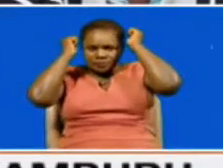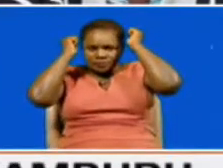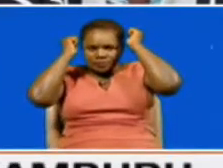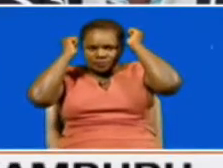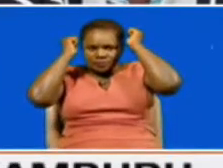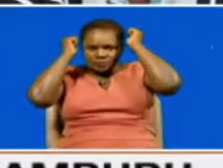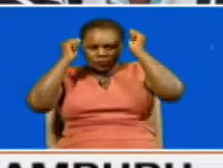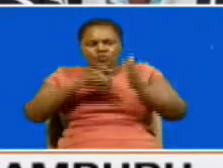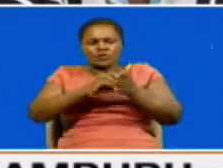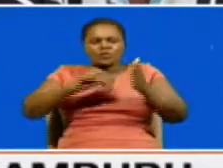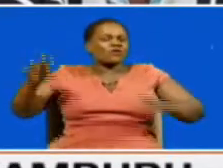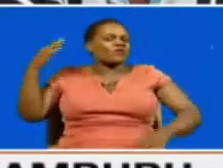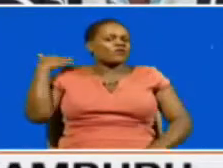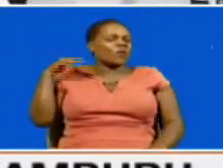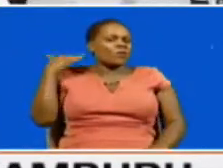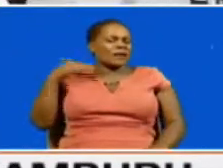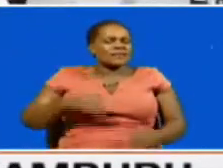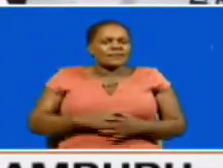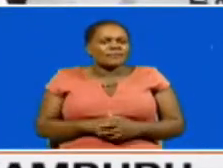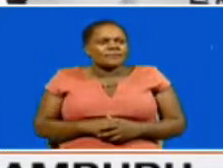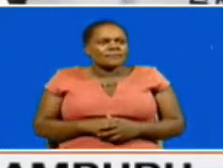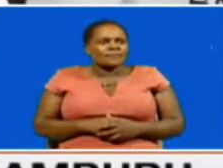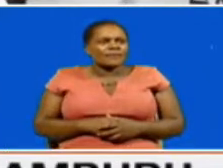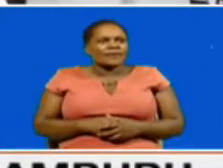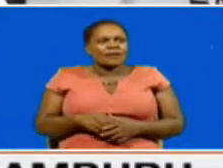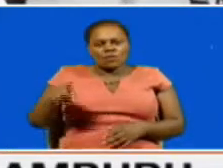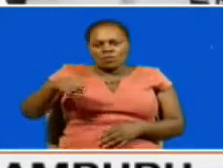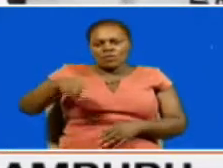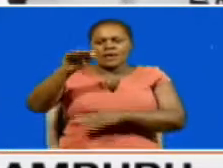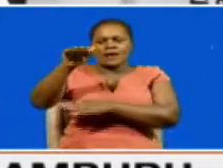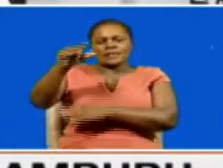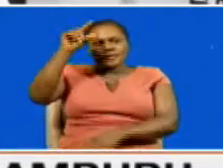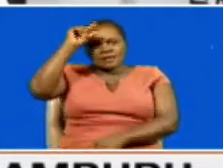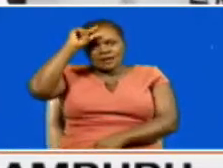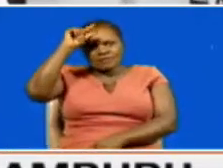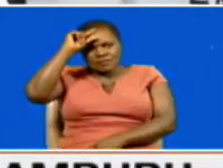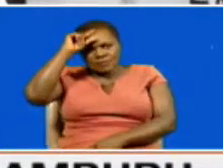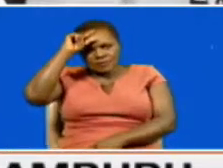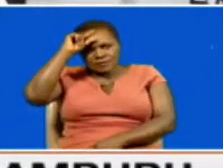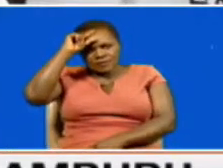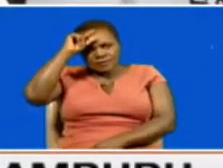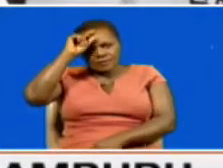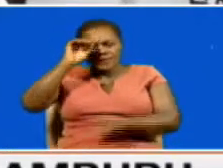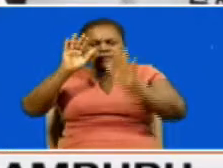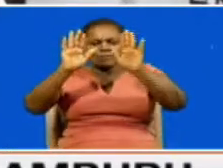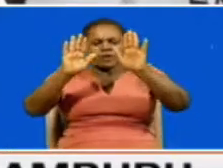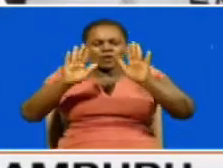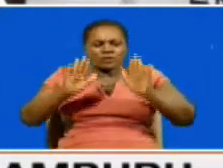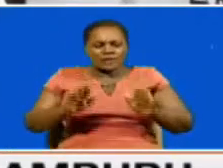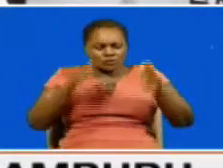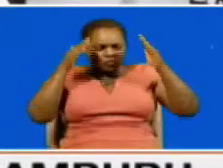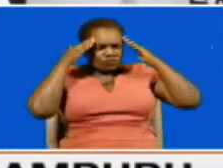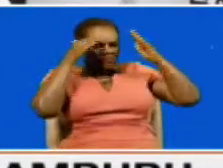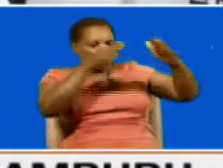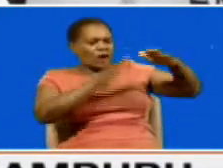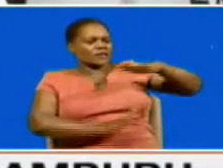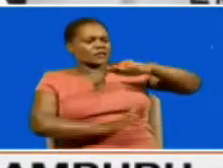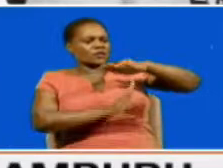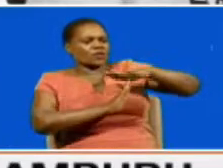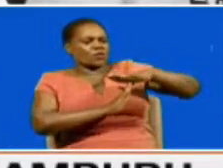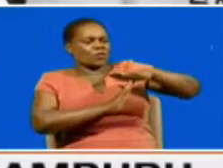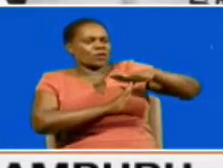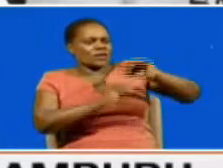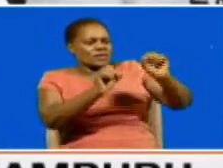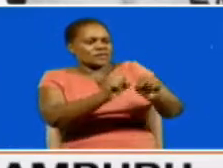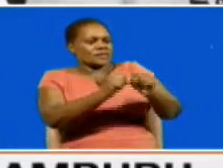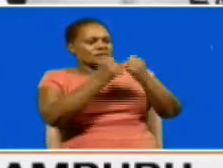to flush out attackers. We are requesting the government that it is important to prioritize the